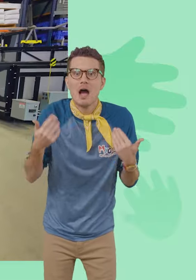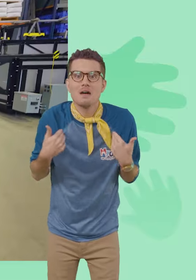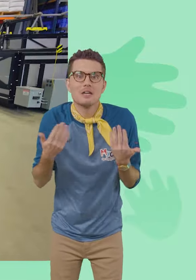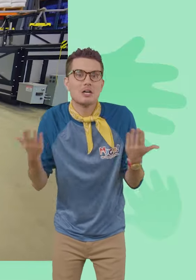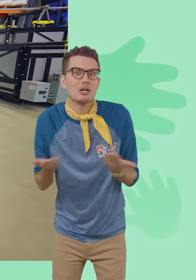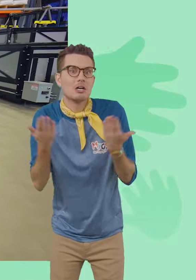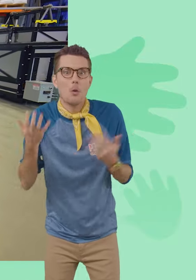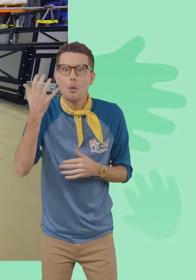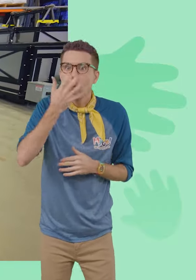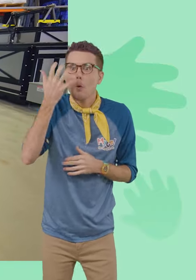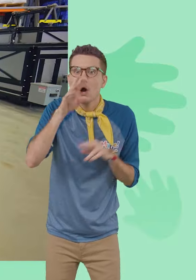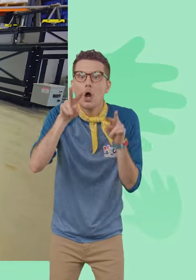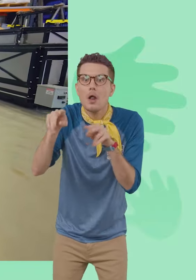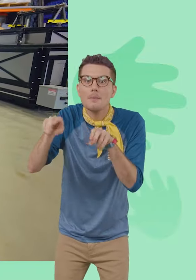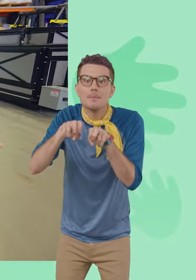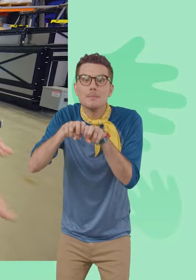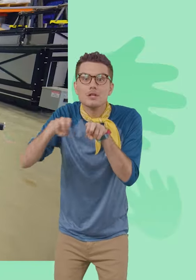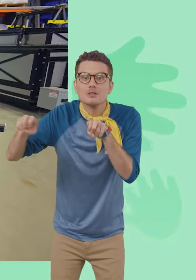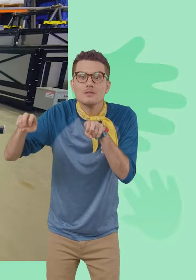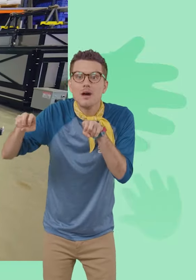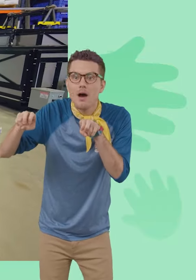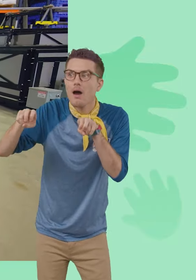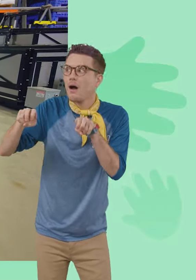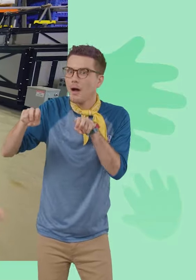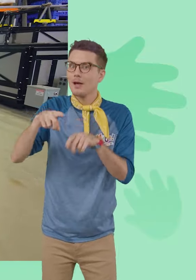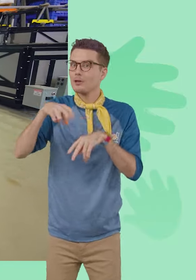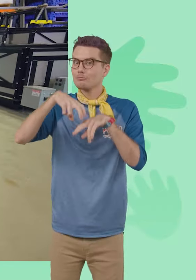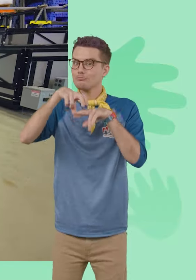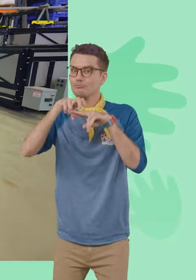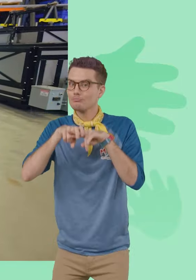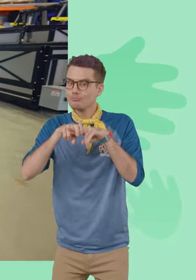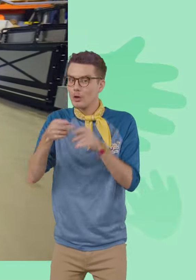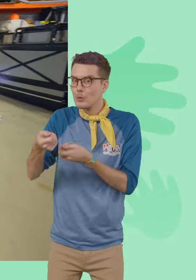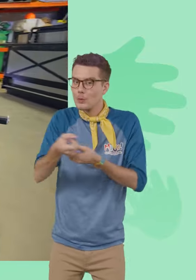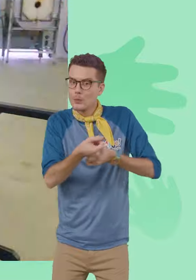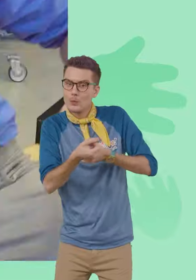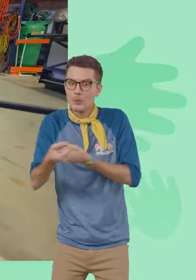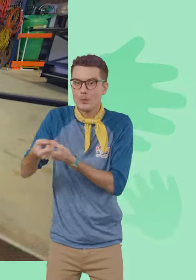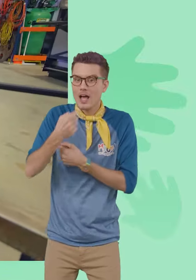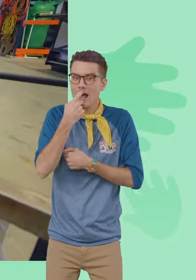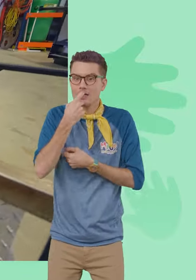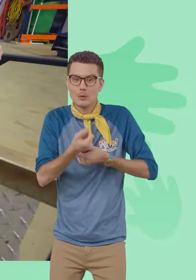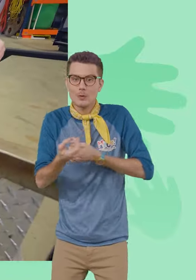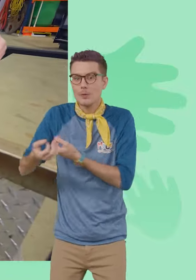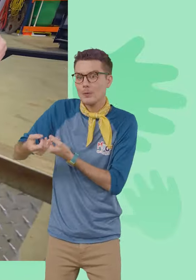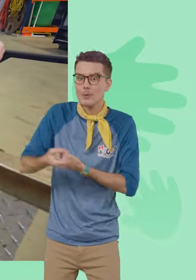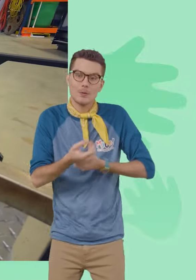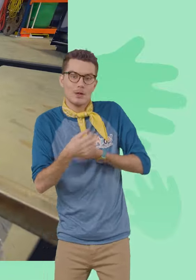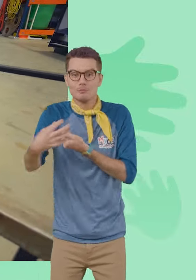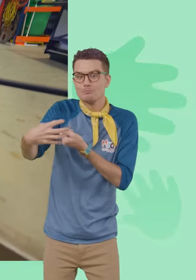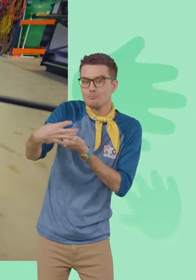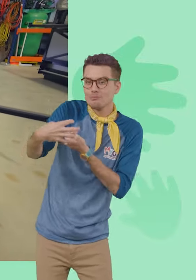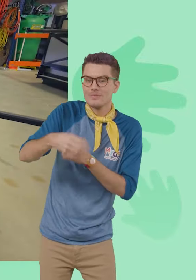Yeah, this is a nice bend. This is where you roll a metal rod and the glass is on the end. We have a